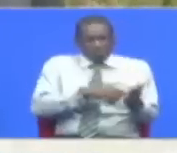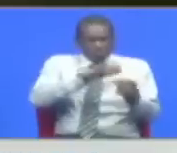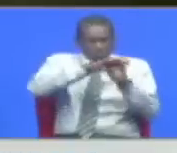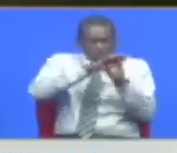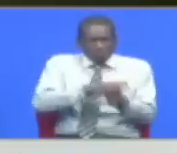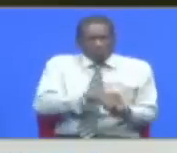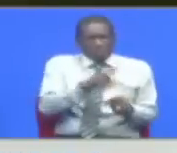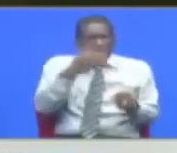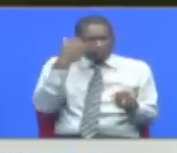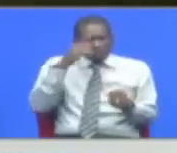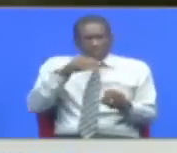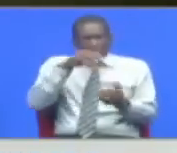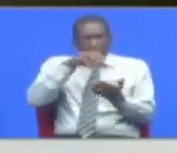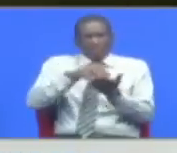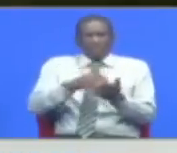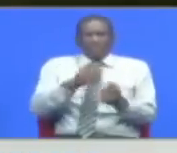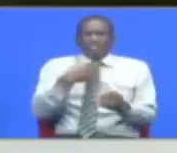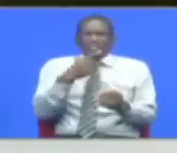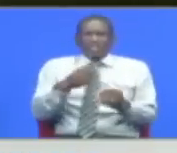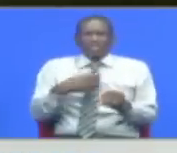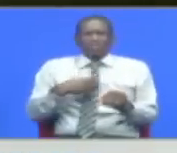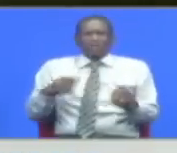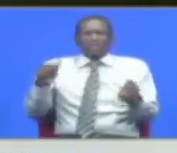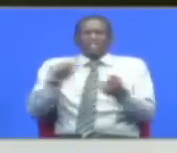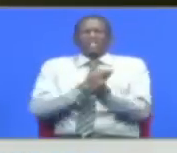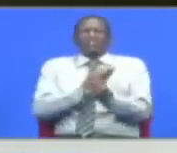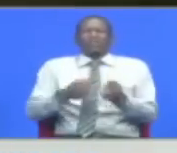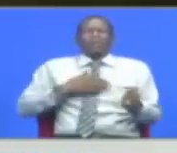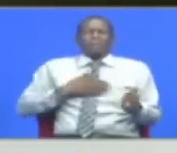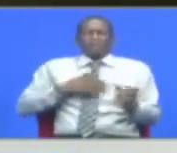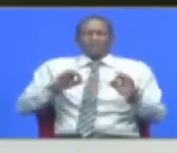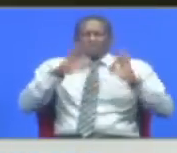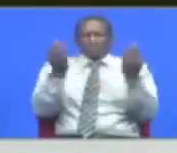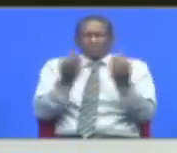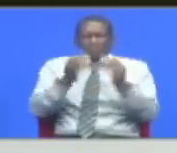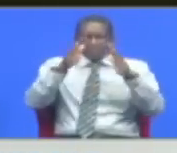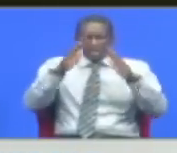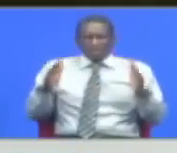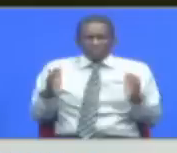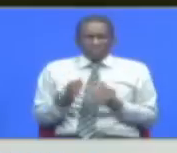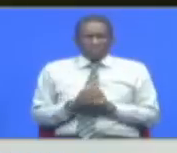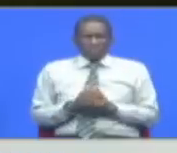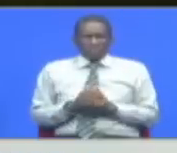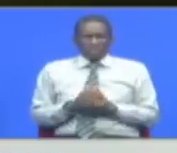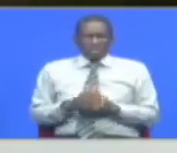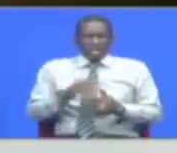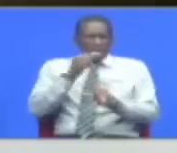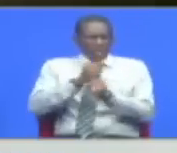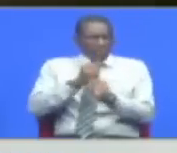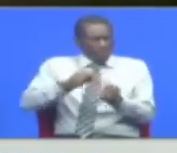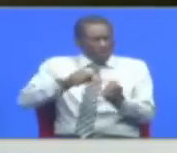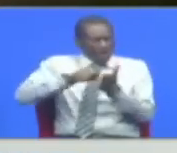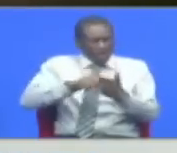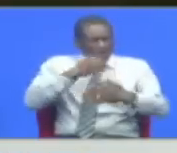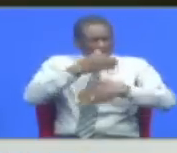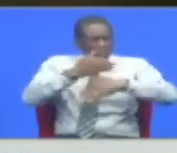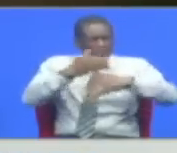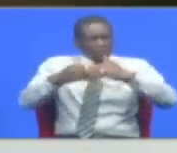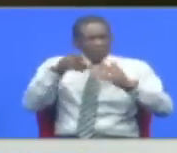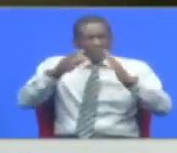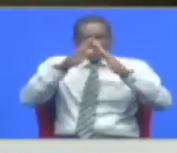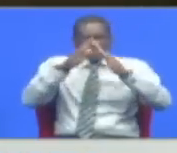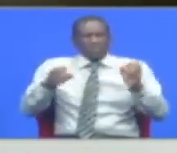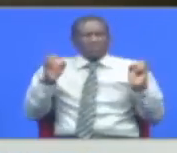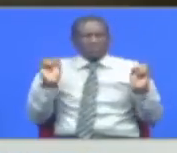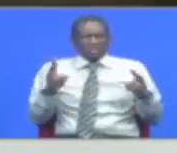ago. You have blown up my family's house. House that my family and I have worked so hard to build. It's